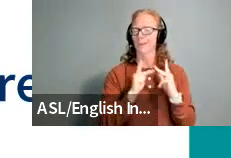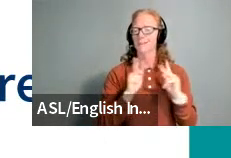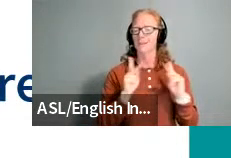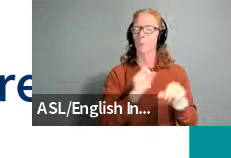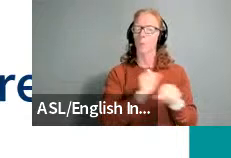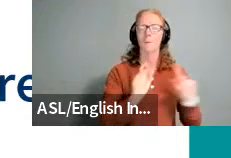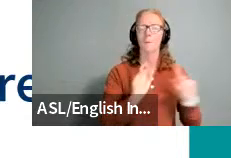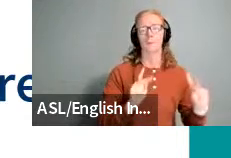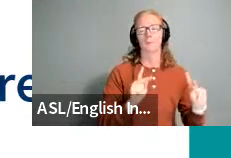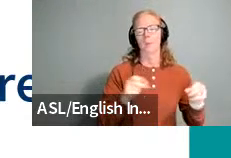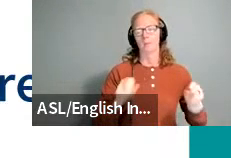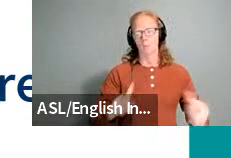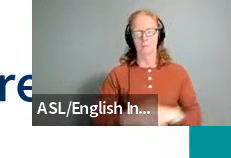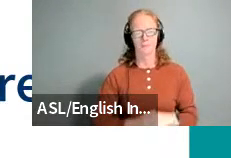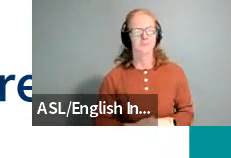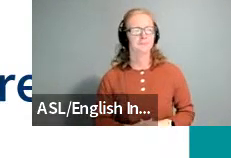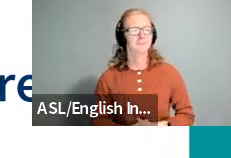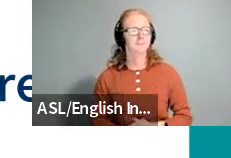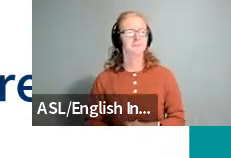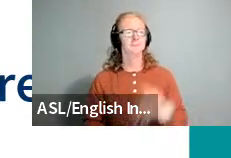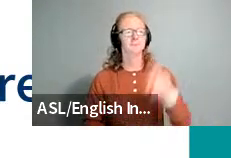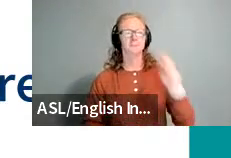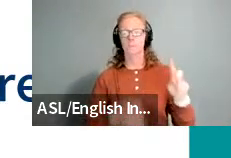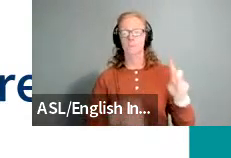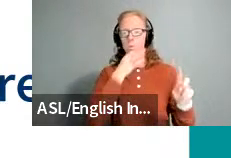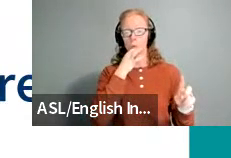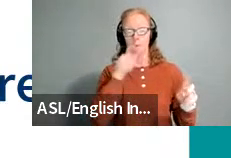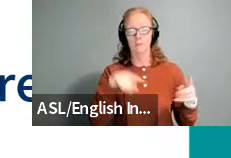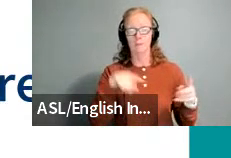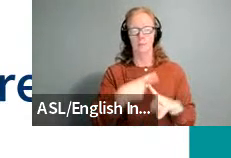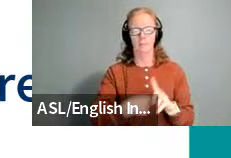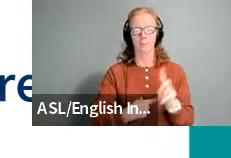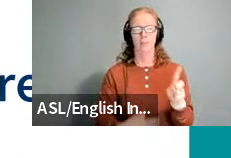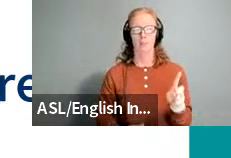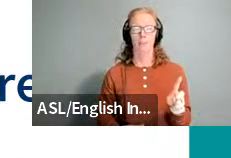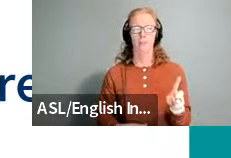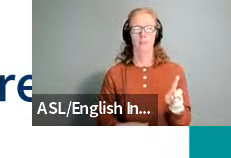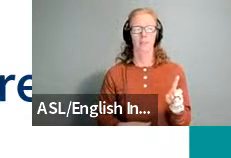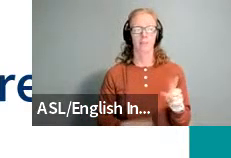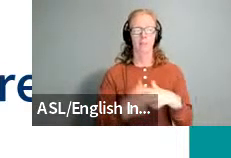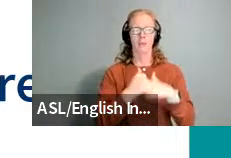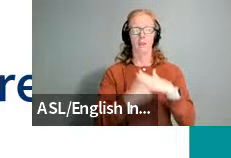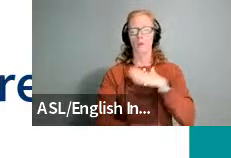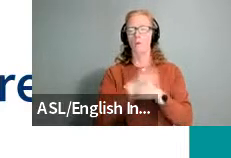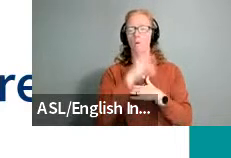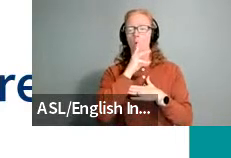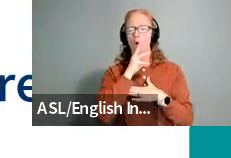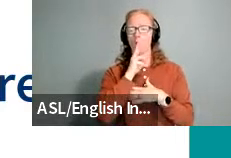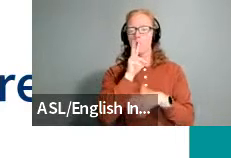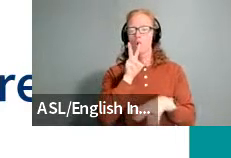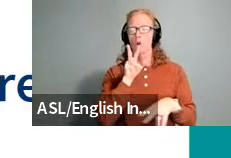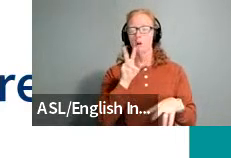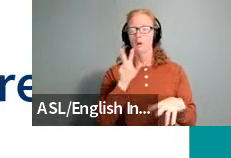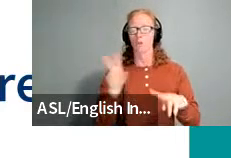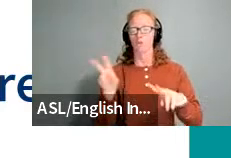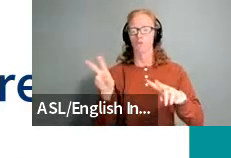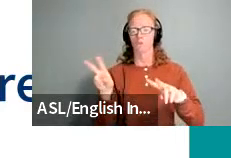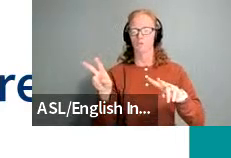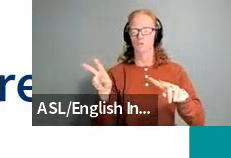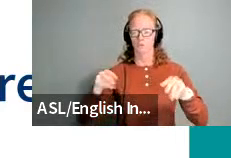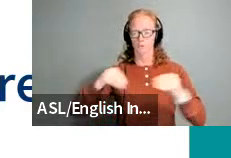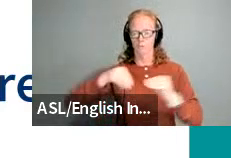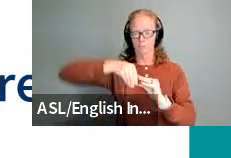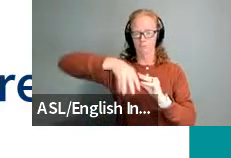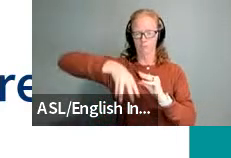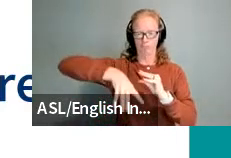Here, an engagement that's coming up within this month is that there will be an underwater surveying done of the North Portland Harbor